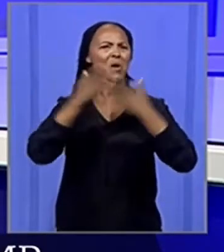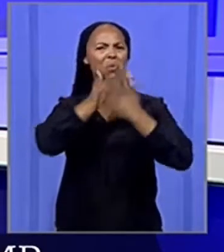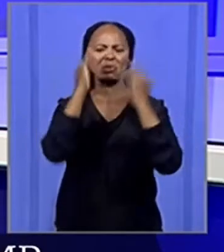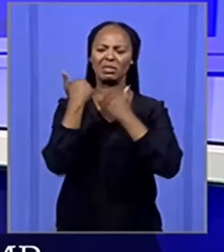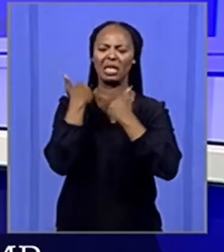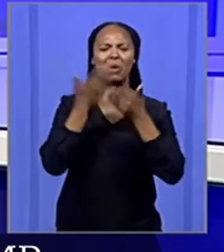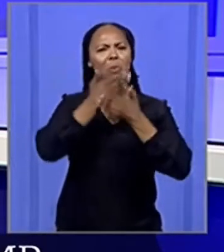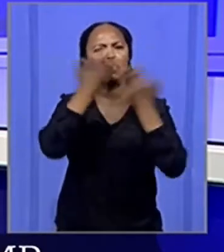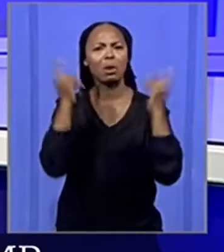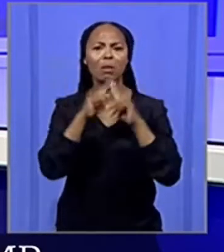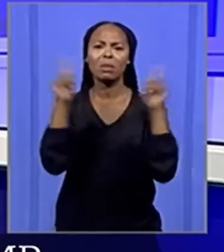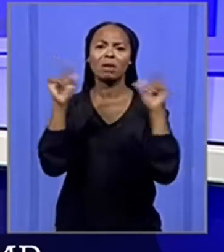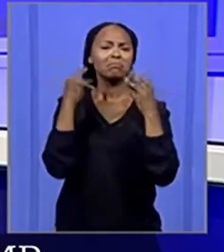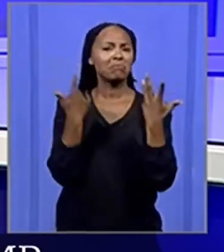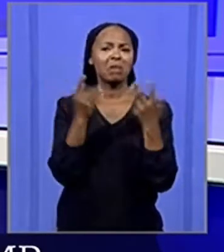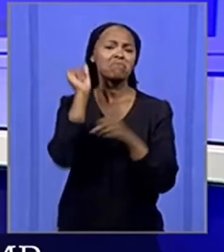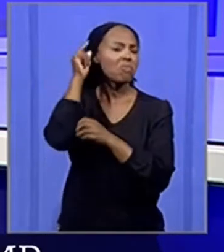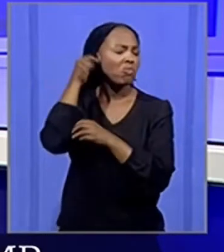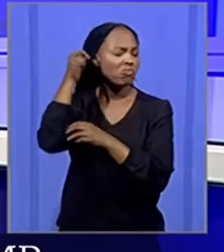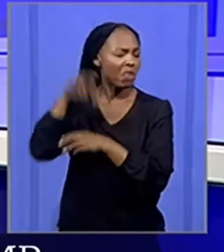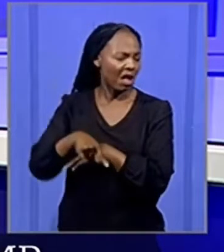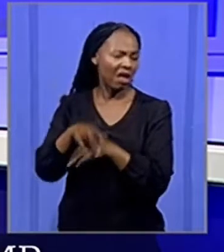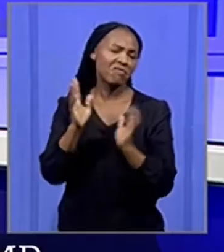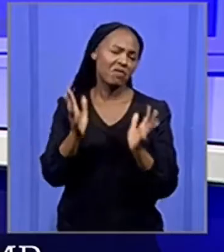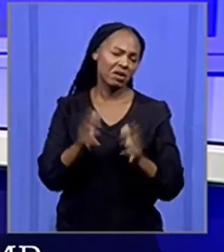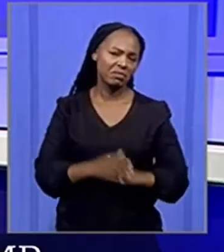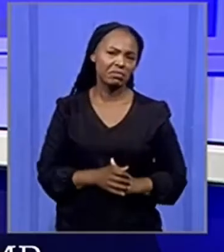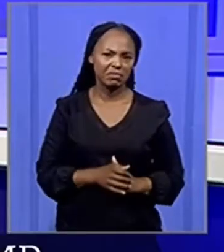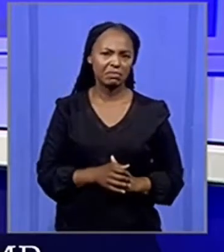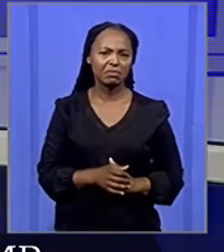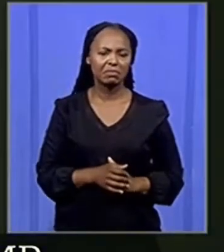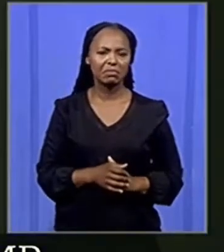le gabjale a go seo se dirilwego.